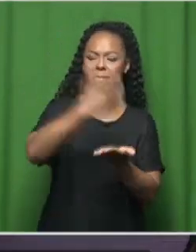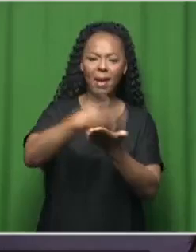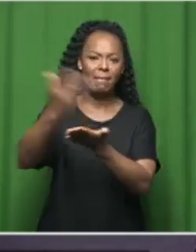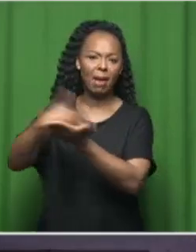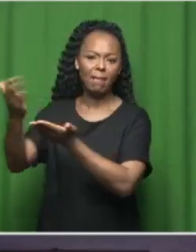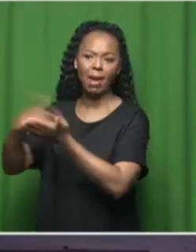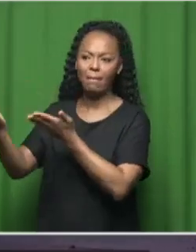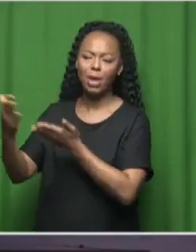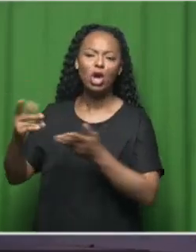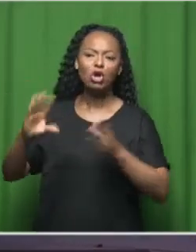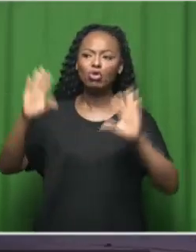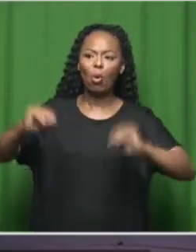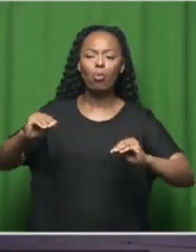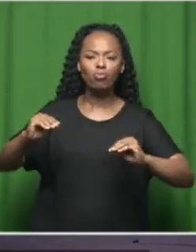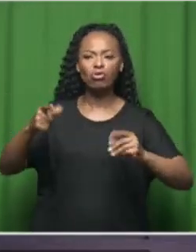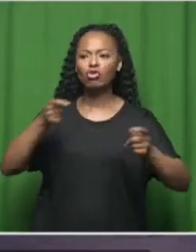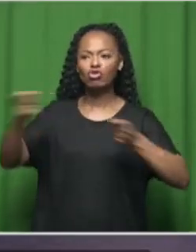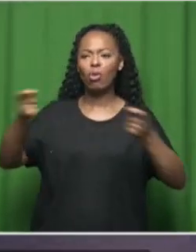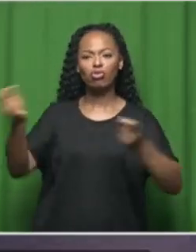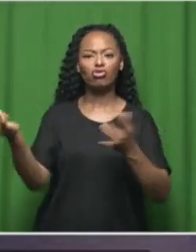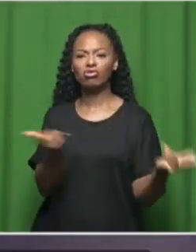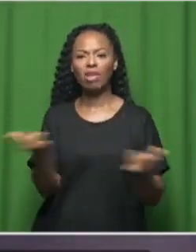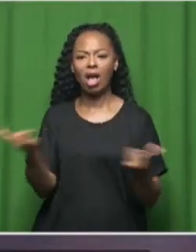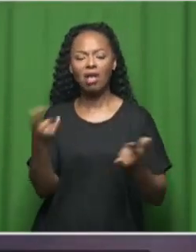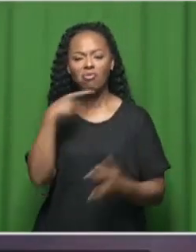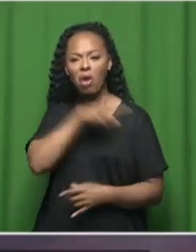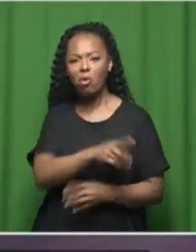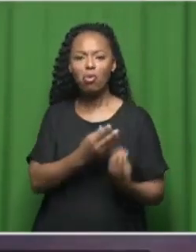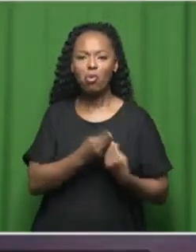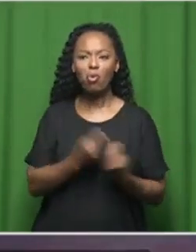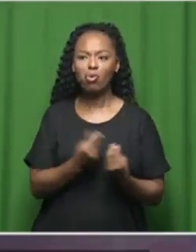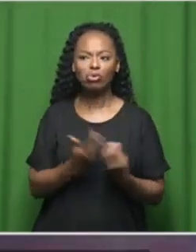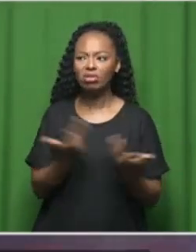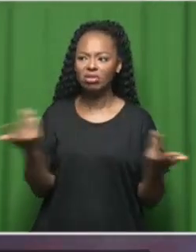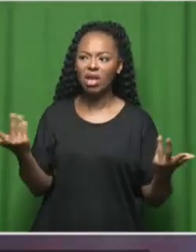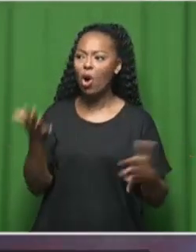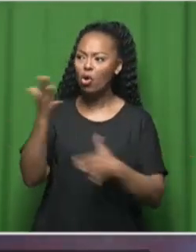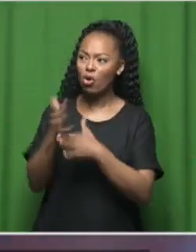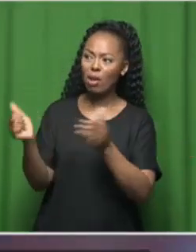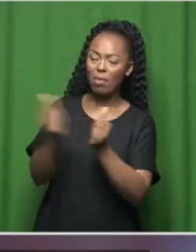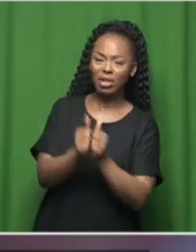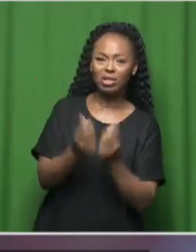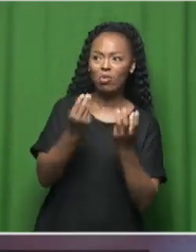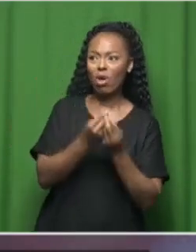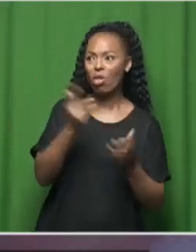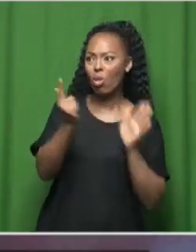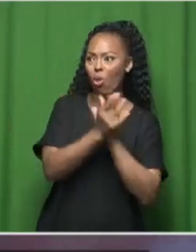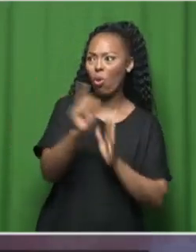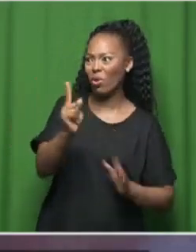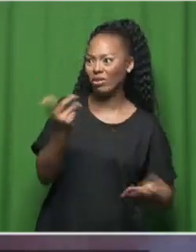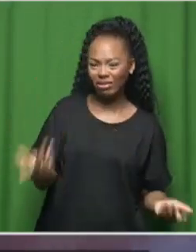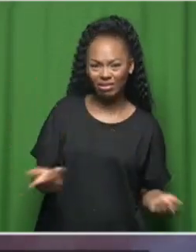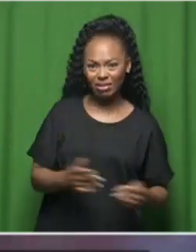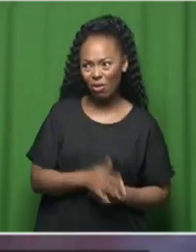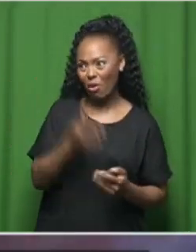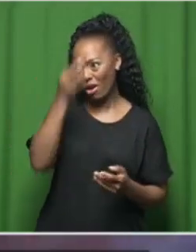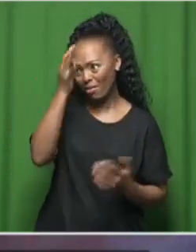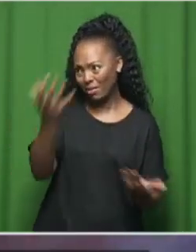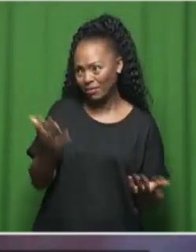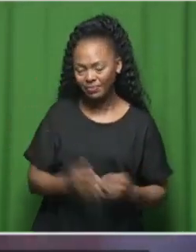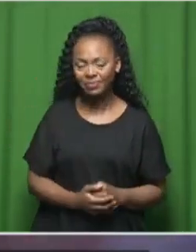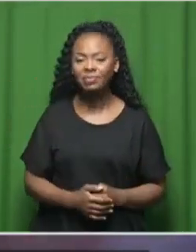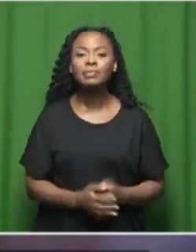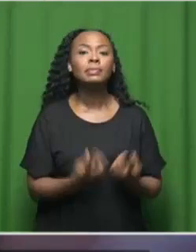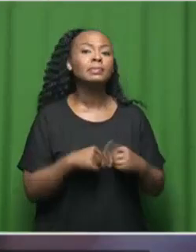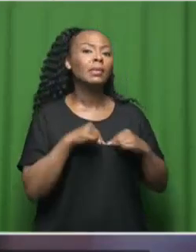is your role, and what's the level of collaboration you have with authorities? Exactly that. So what we have done so far is that